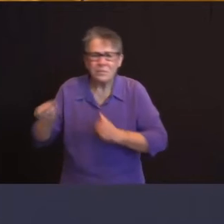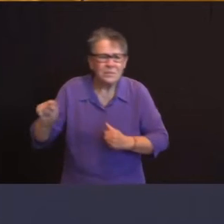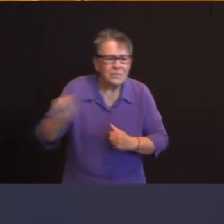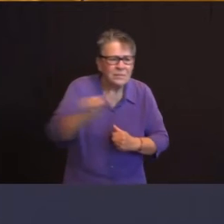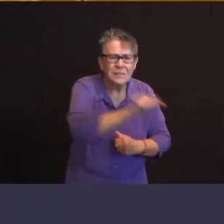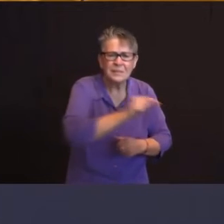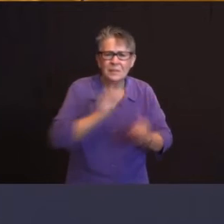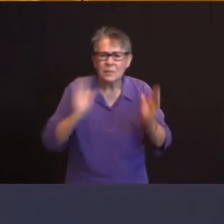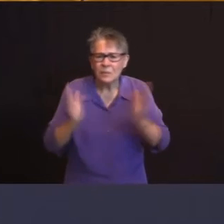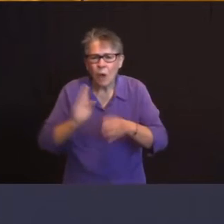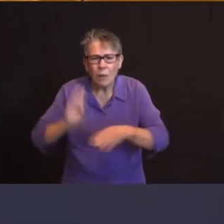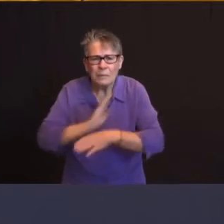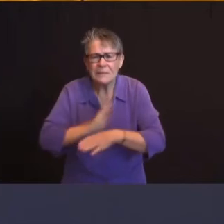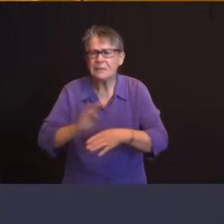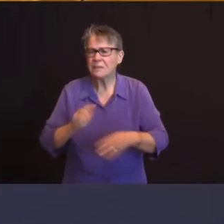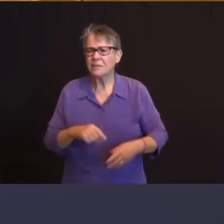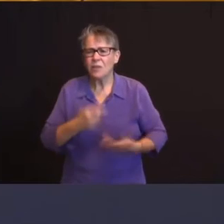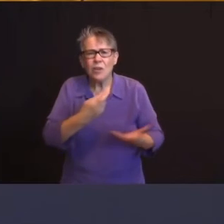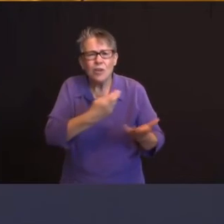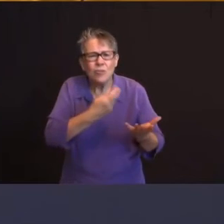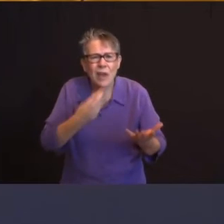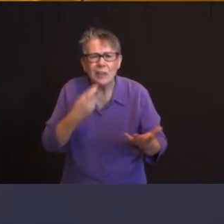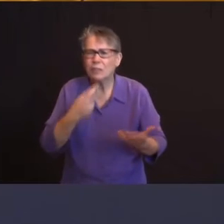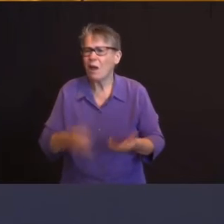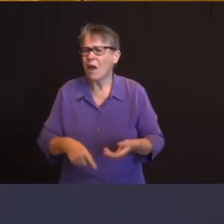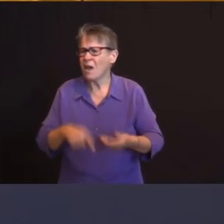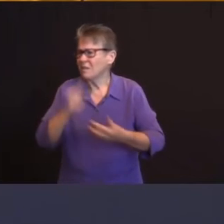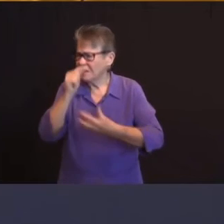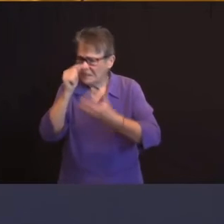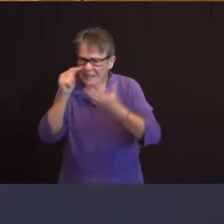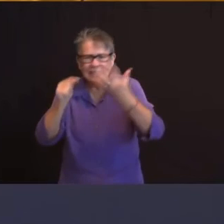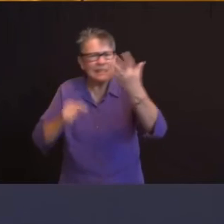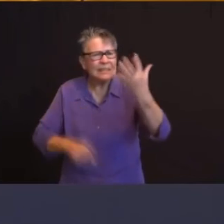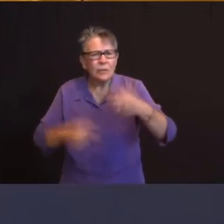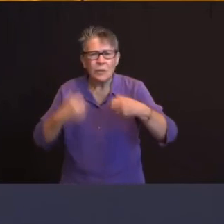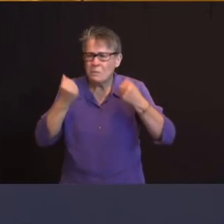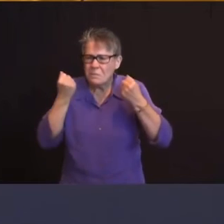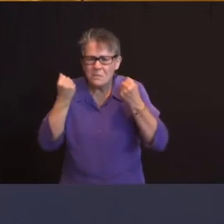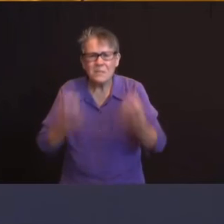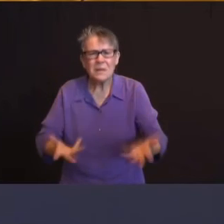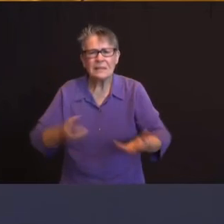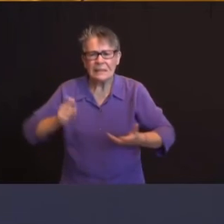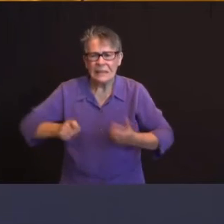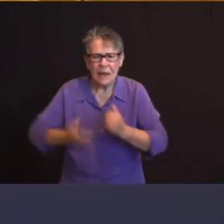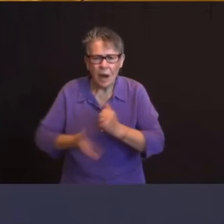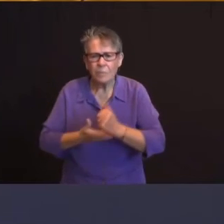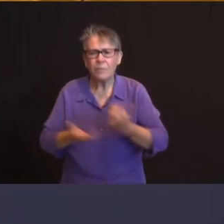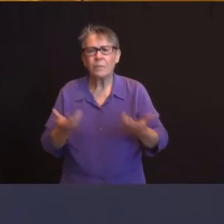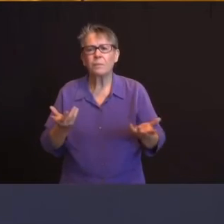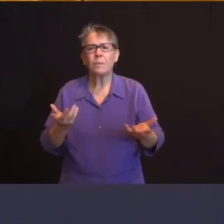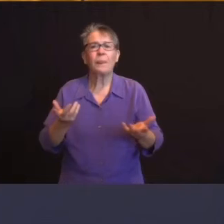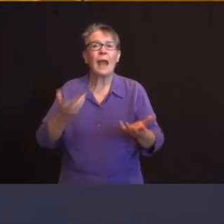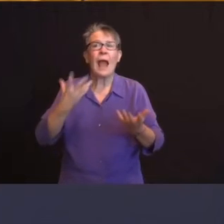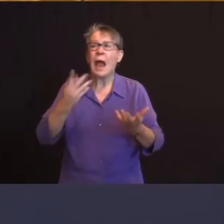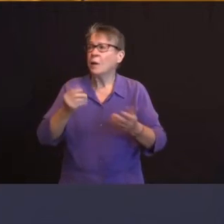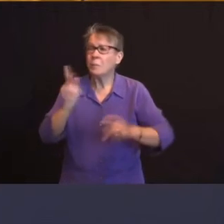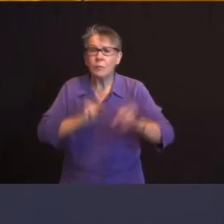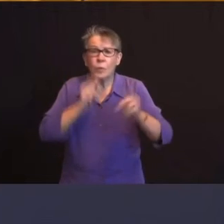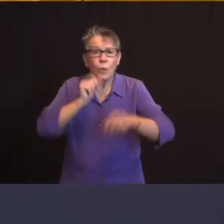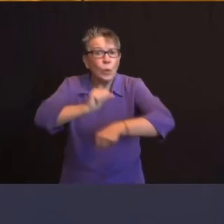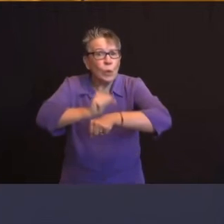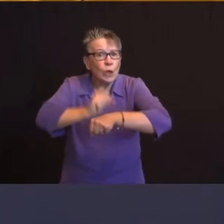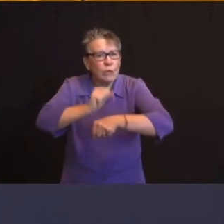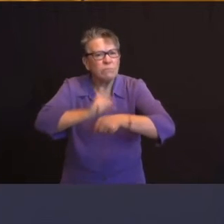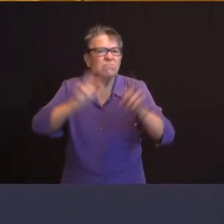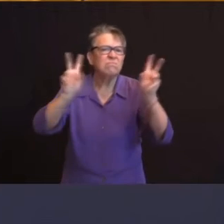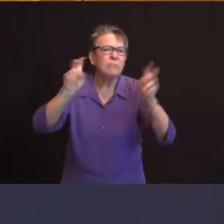That's to allow us to continue to employ the frontline workers delivering the services that are being delivered in our hour of need.